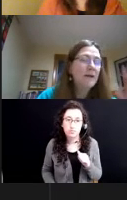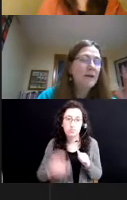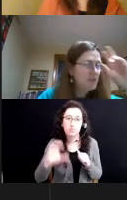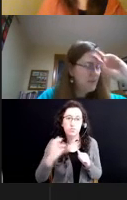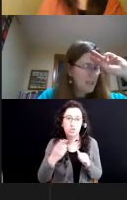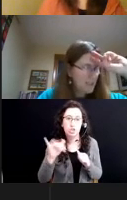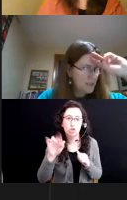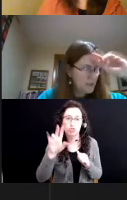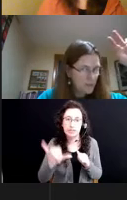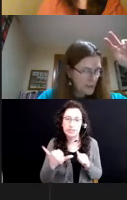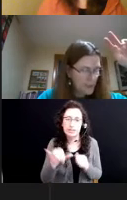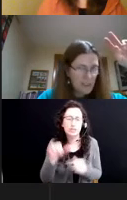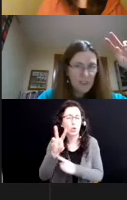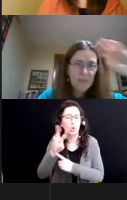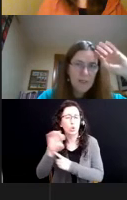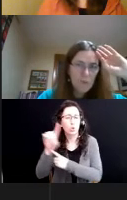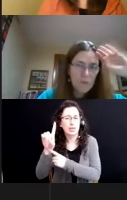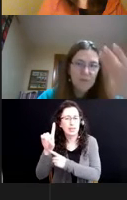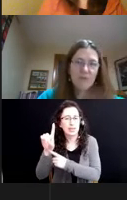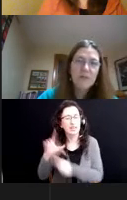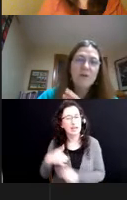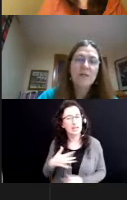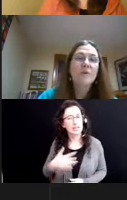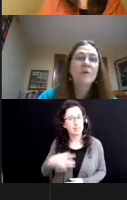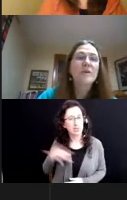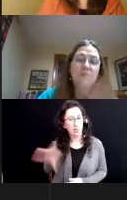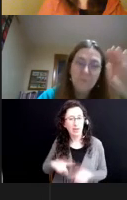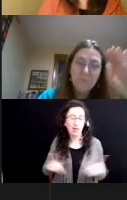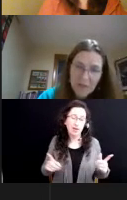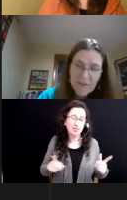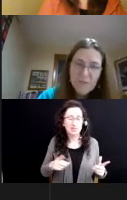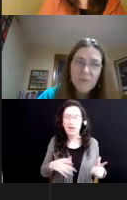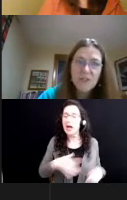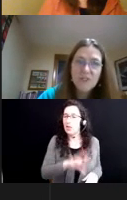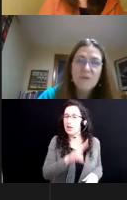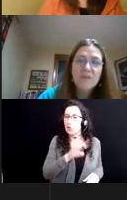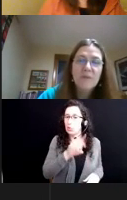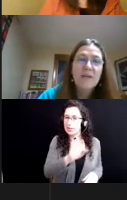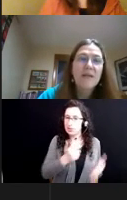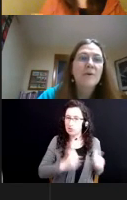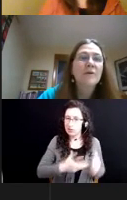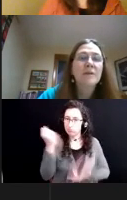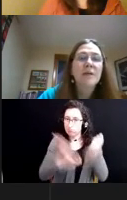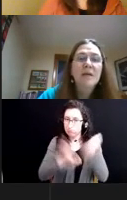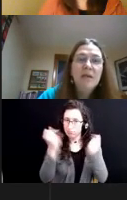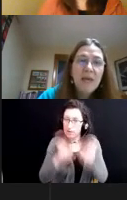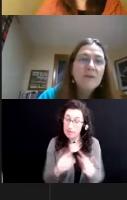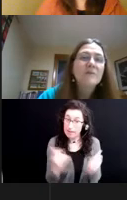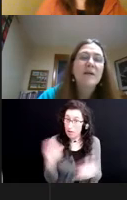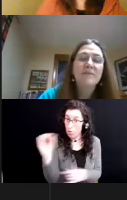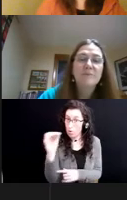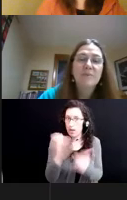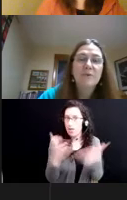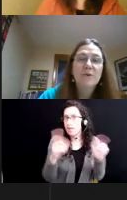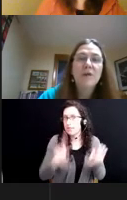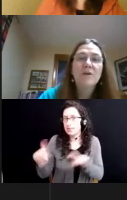weedy. I don't like to see it actually, but I'm a weeds person. I'm trying to get rid of weeds, but a lot of experimentation with this plant now in Oregon. Kale,